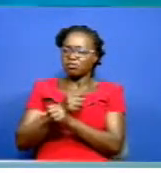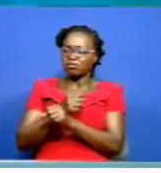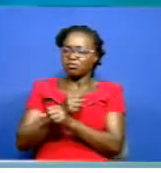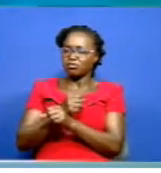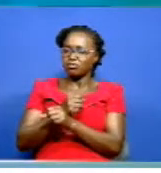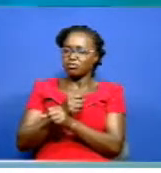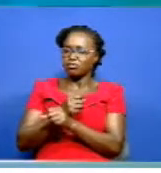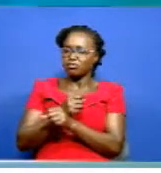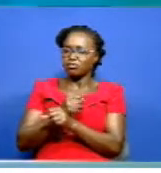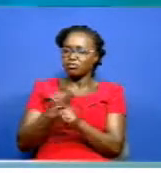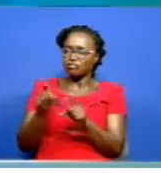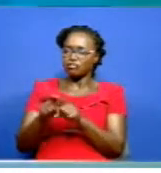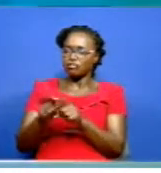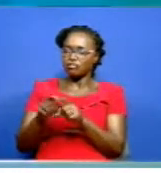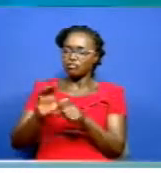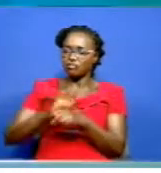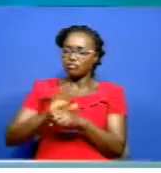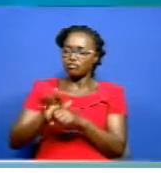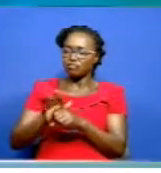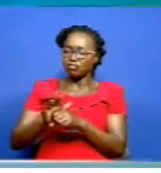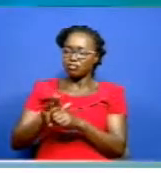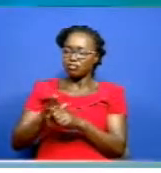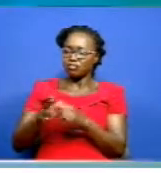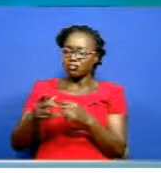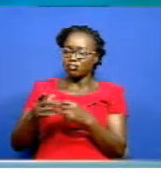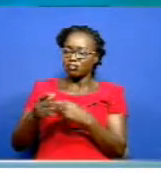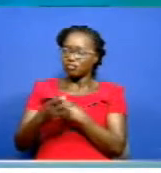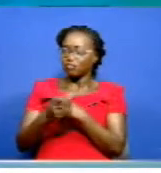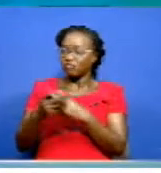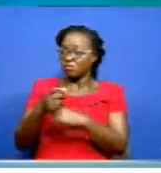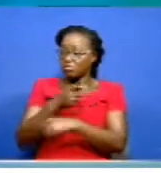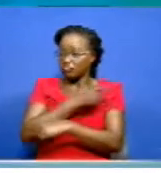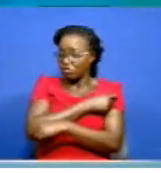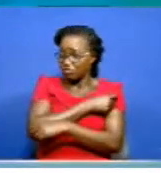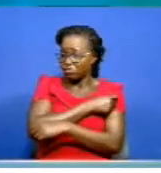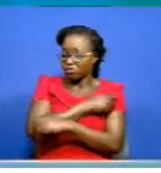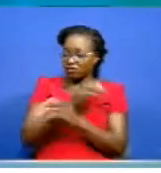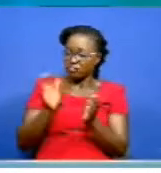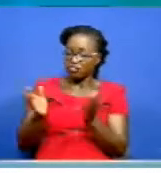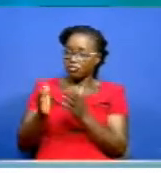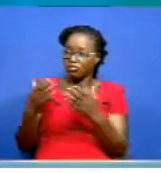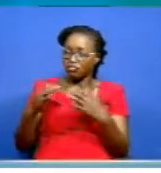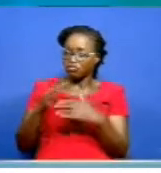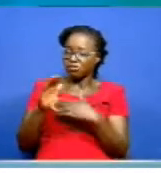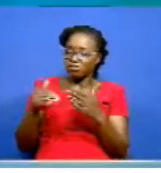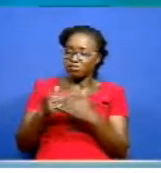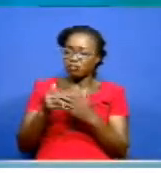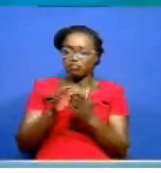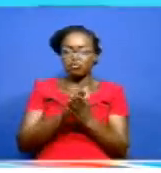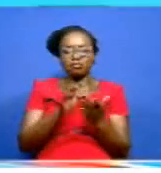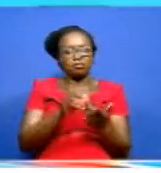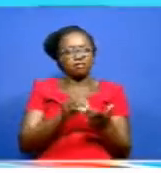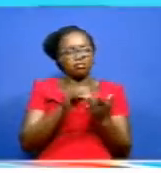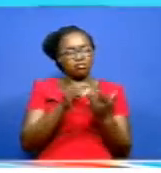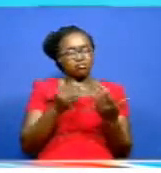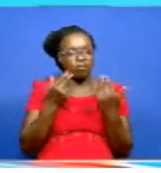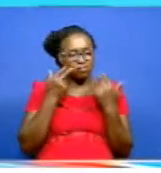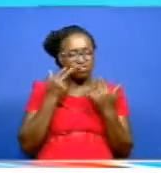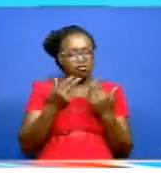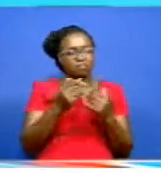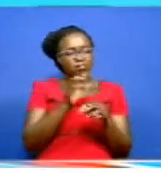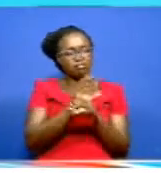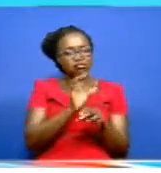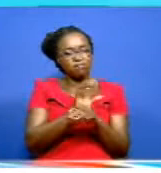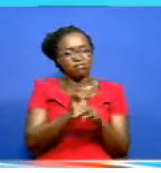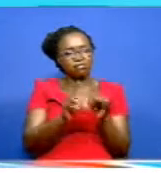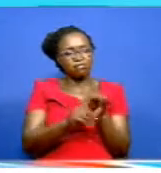the COVID-19 vaccine. So we encourage everyone to take especially it. We've been seeing this in churches,